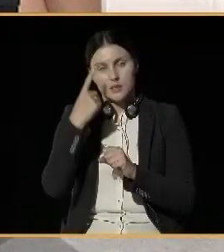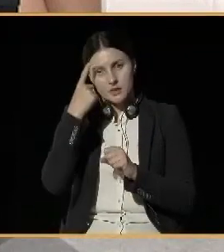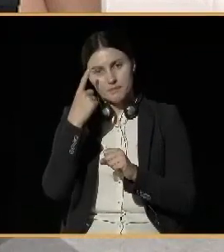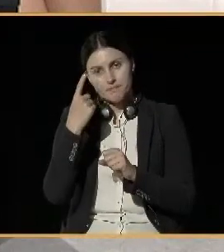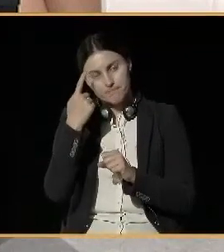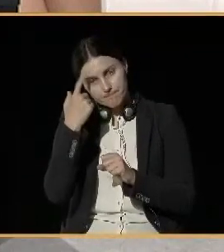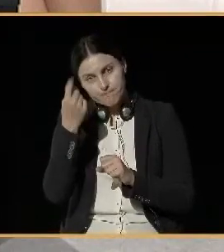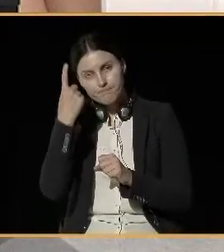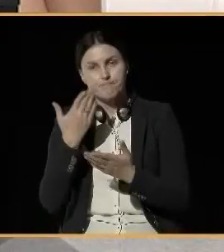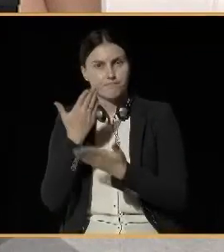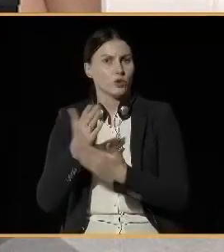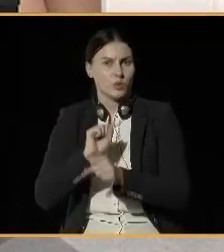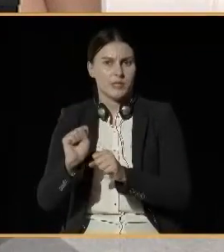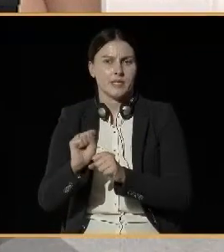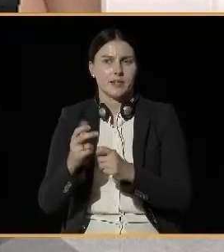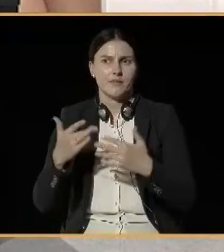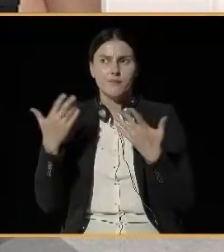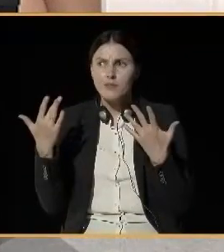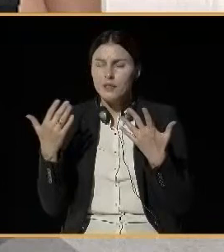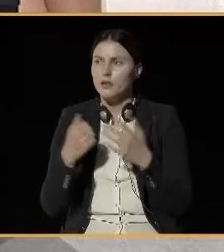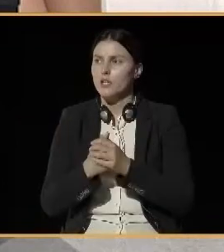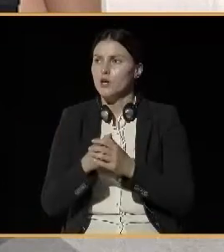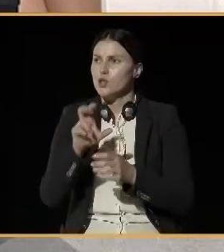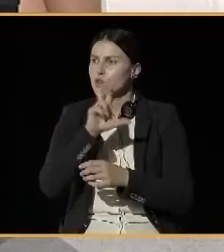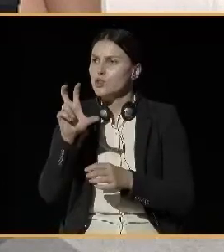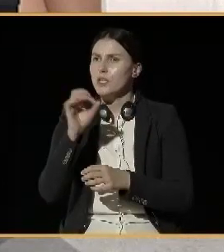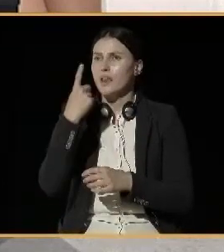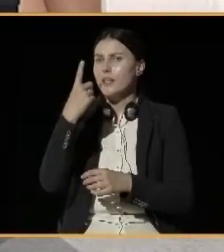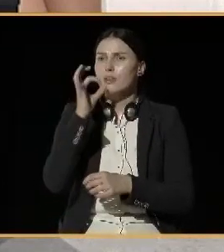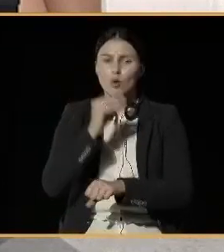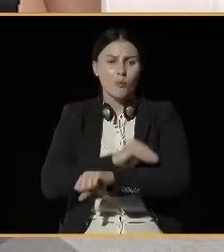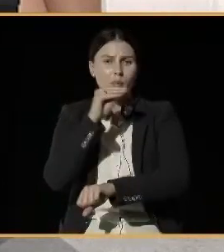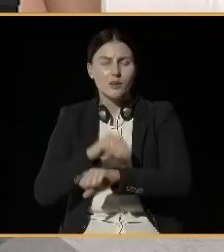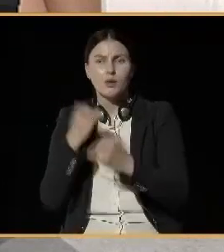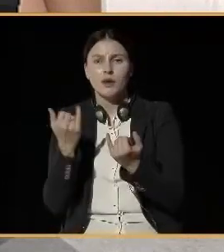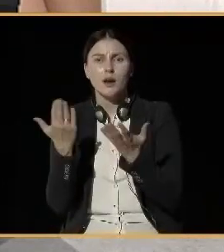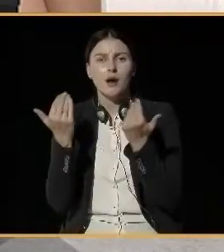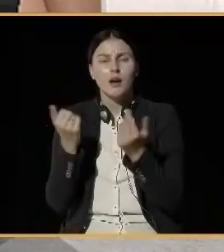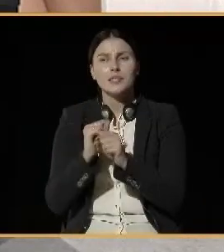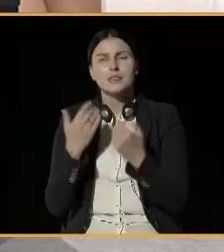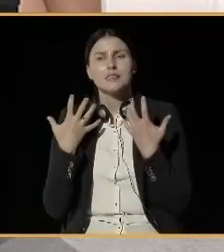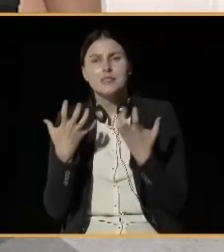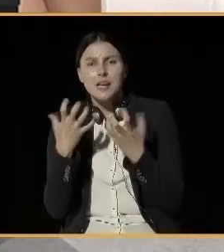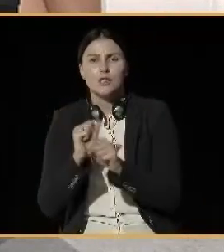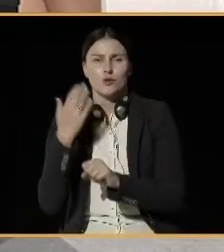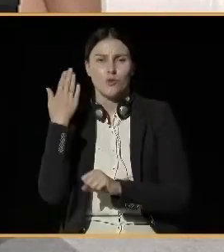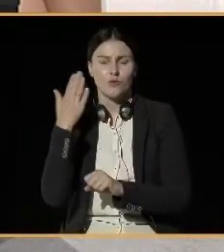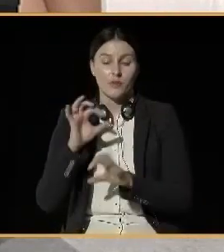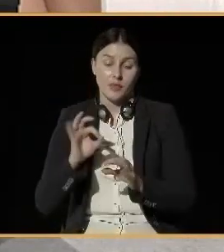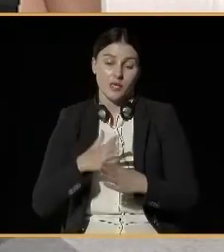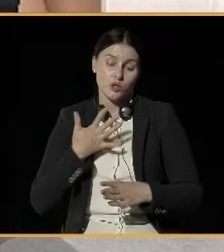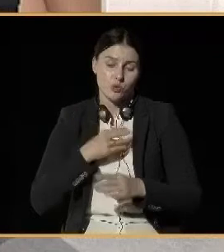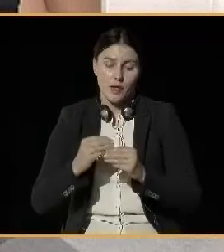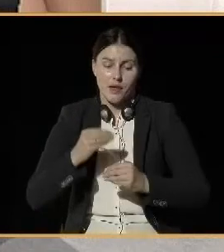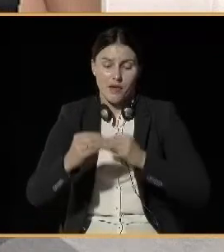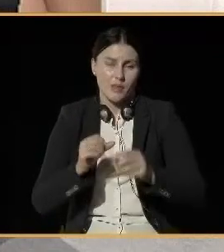enabling activity, and simply making it possible for them to become involved. I wouldn't say that there is a